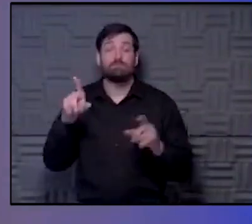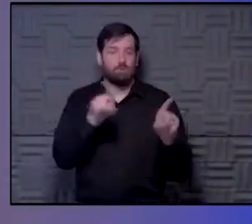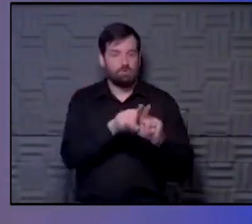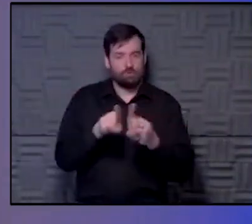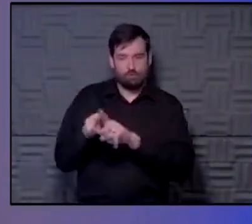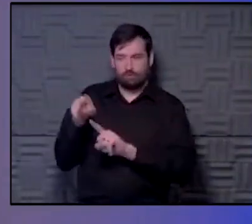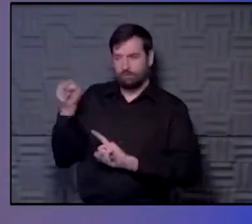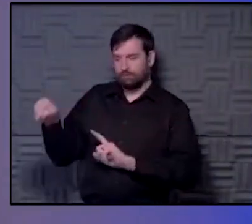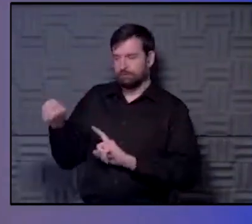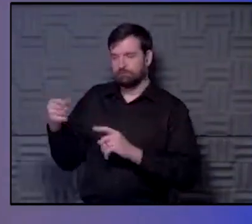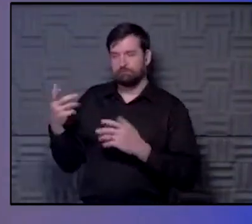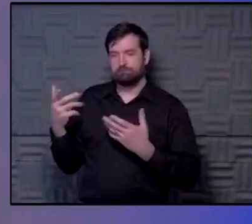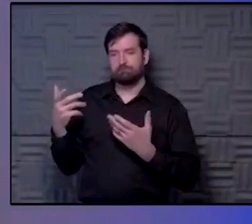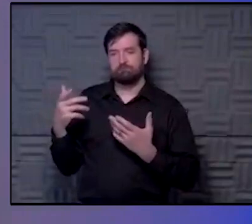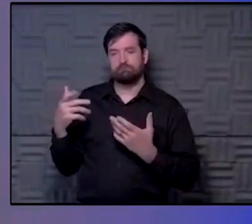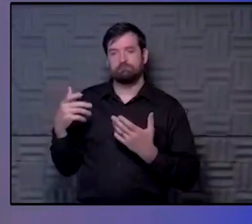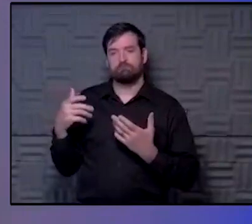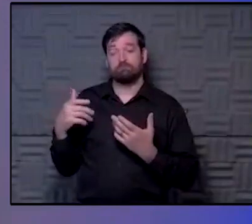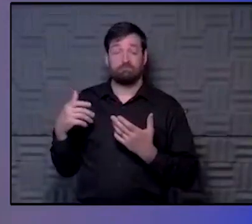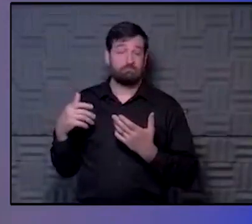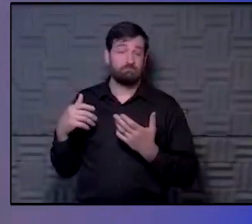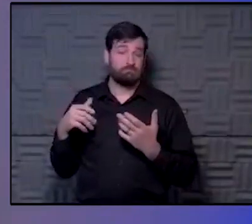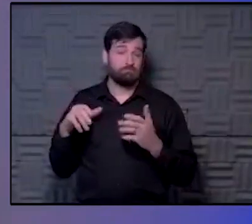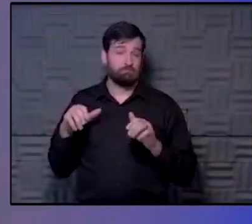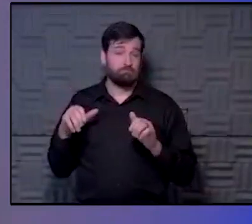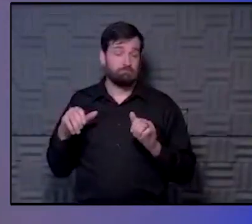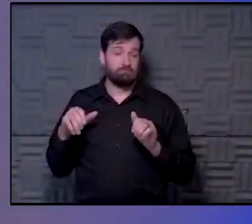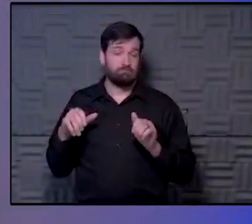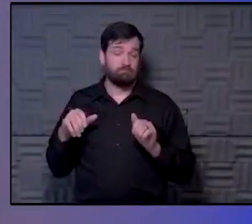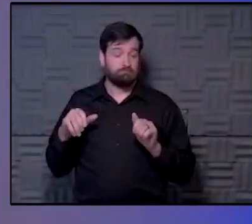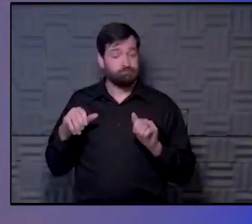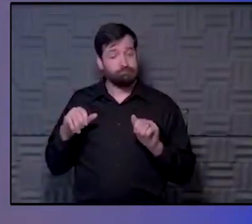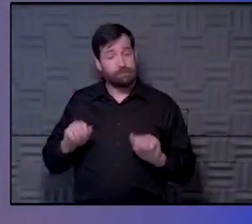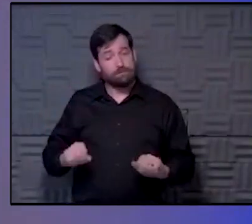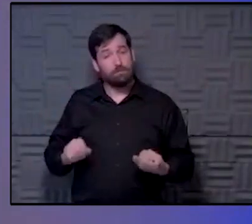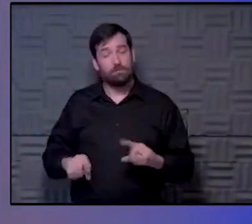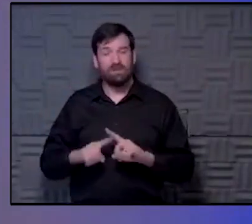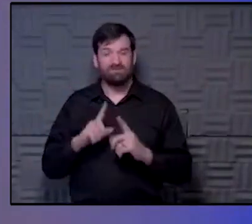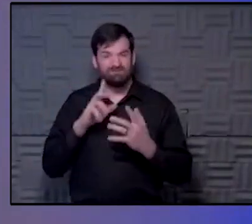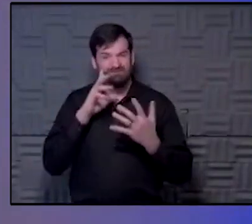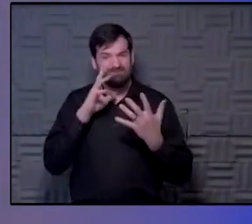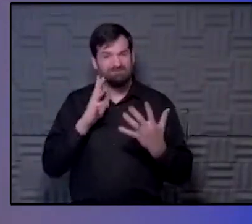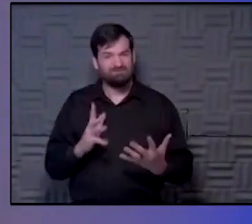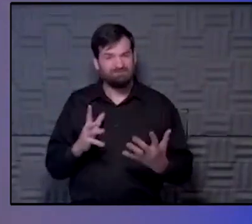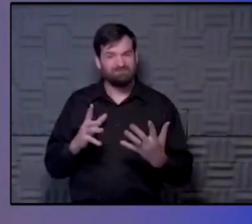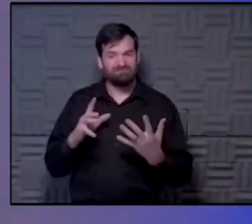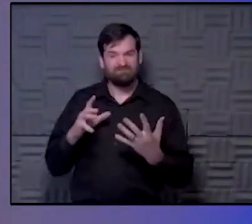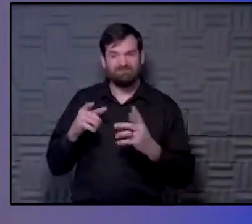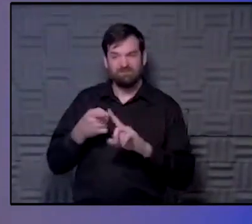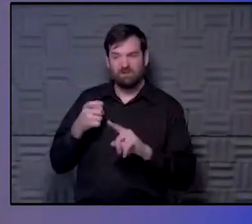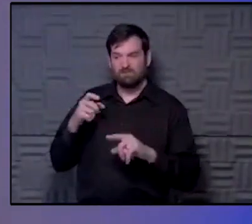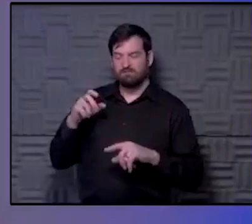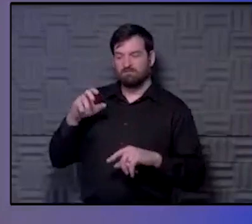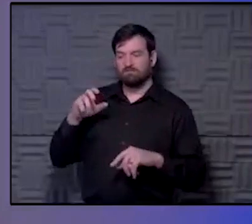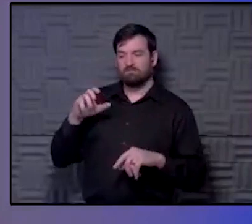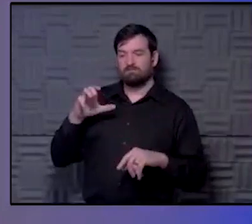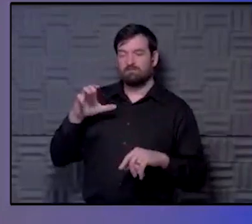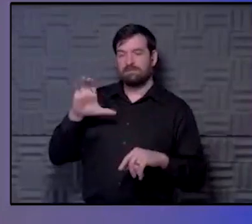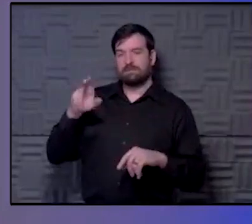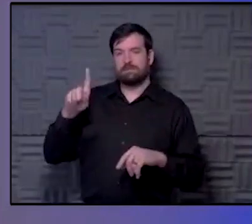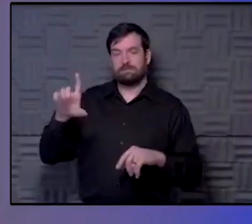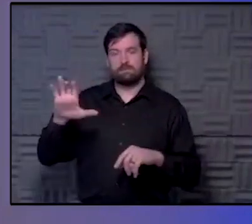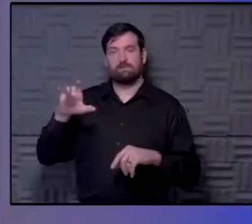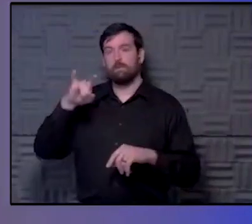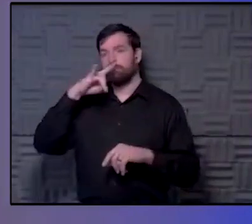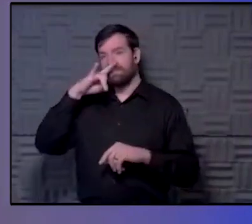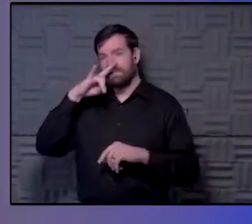scale, there's a very good but very sad series from the CDC where pediatric